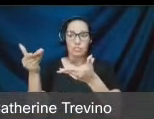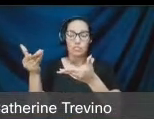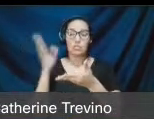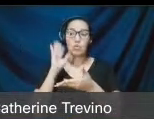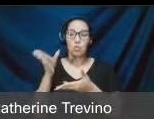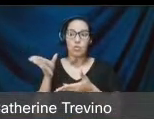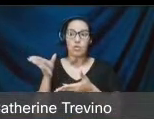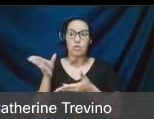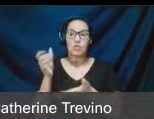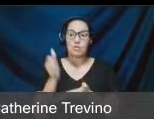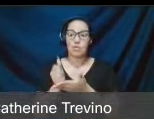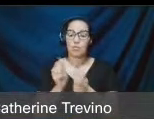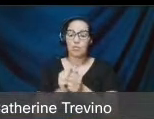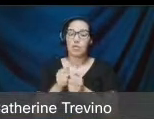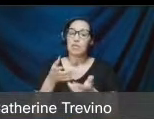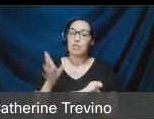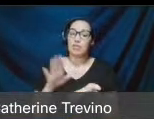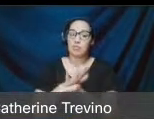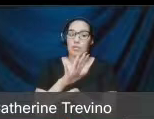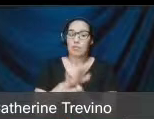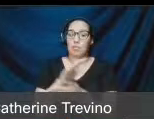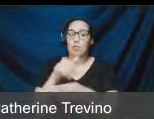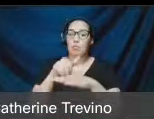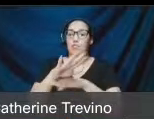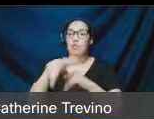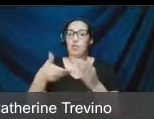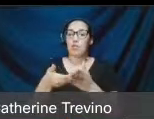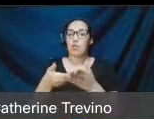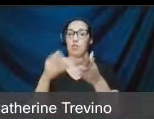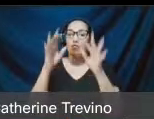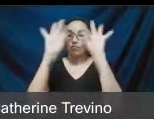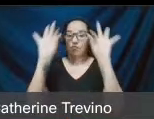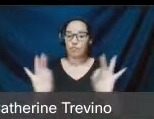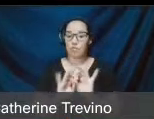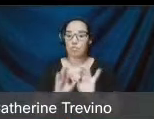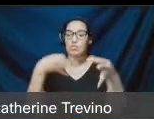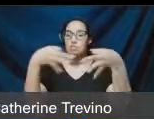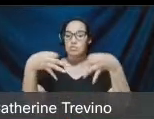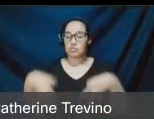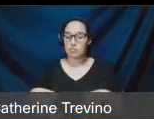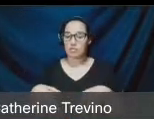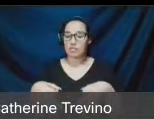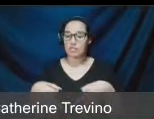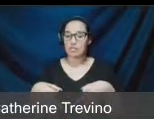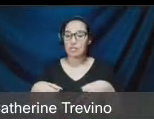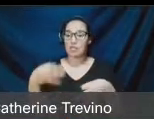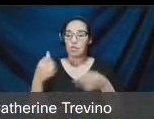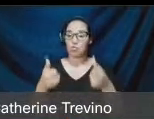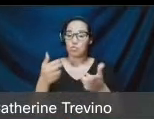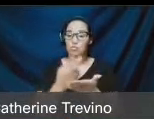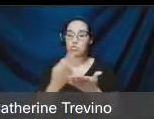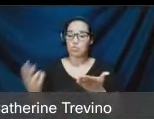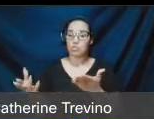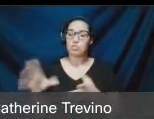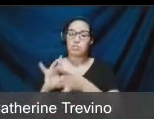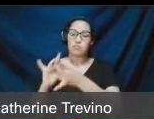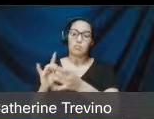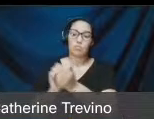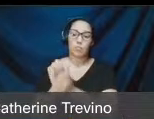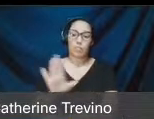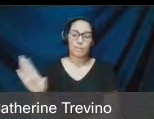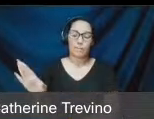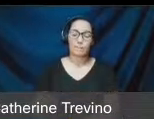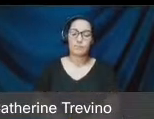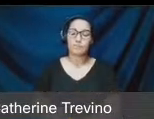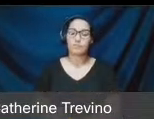Ed Rights document to all teachers, which outlines what foster youth are entitled to as far as resources. Student Services will